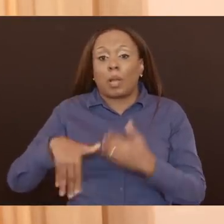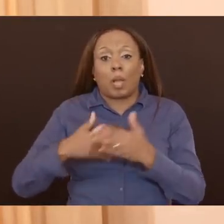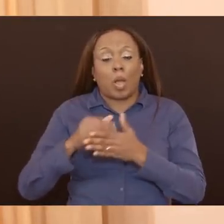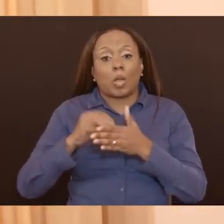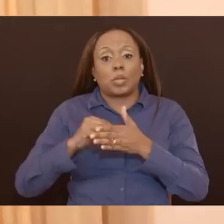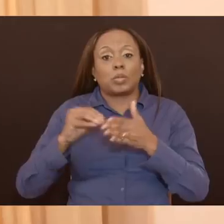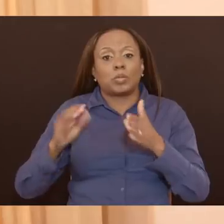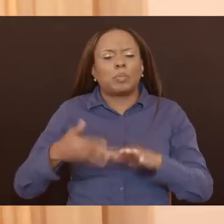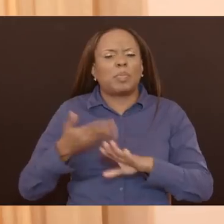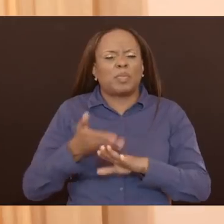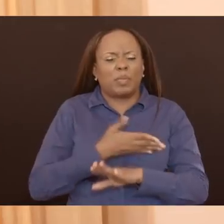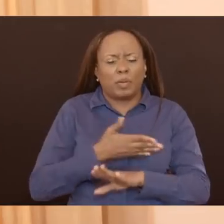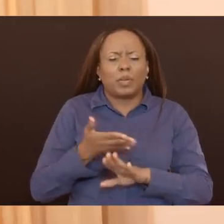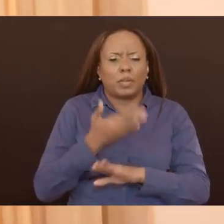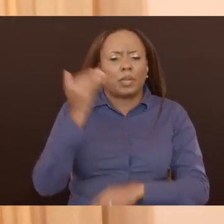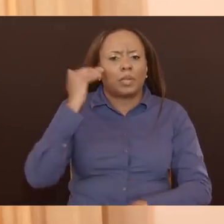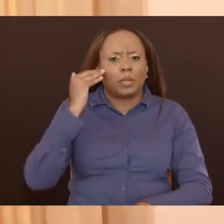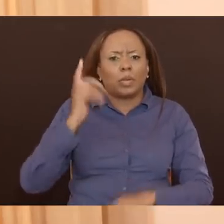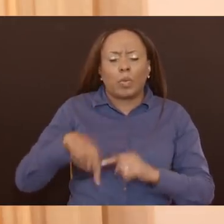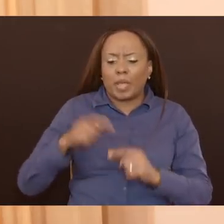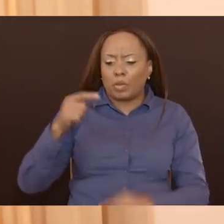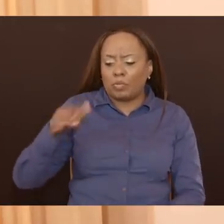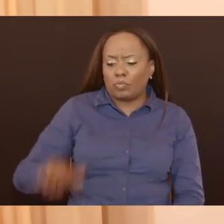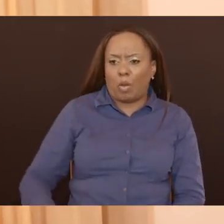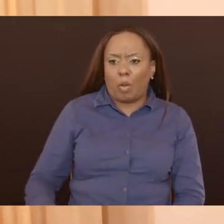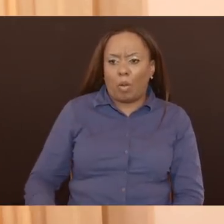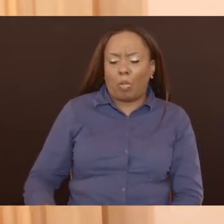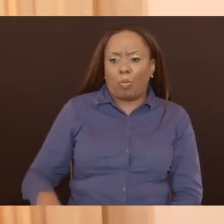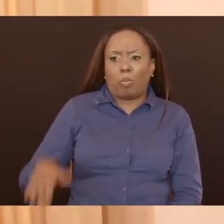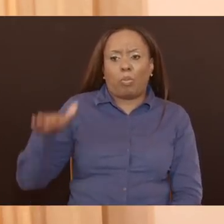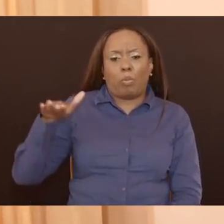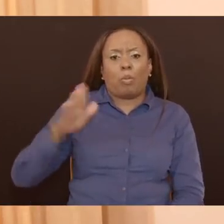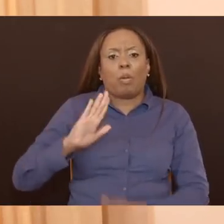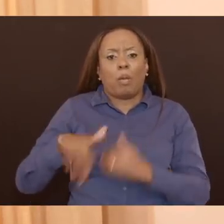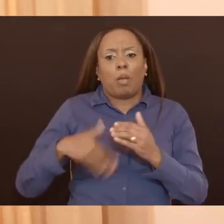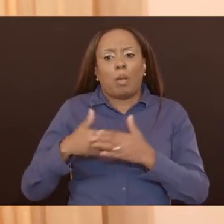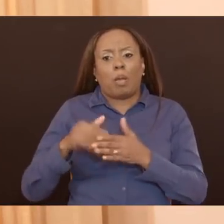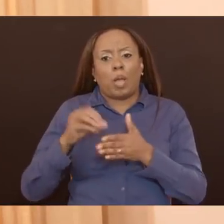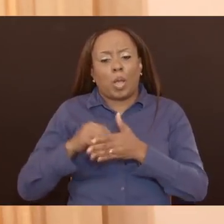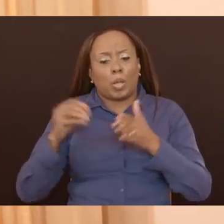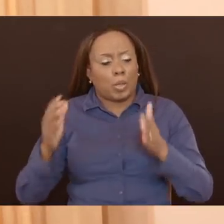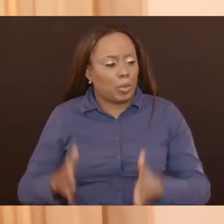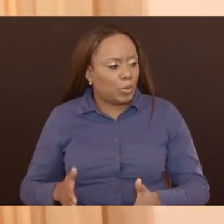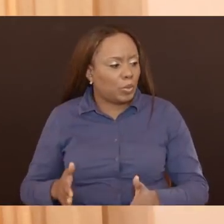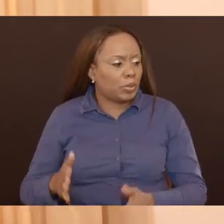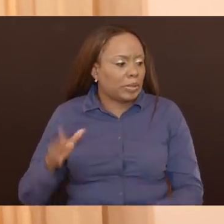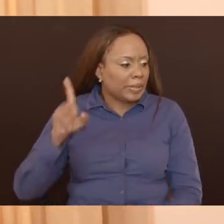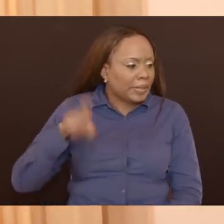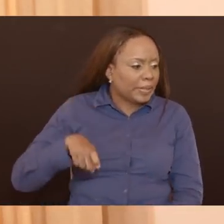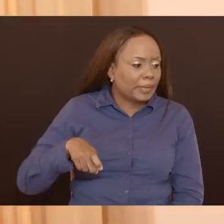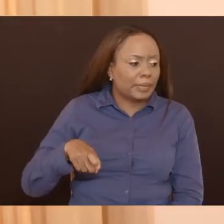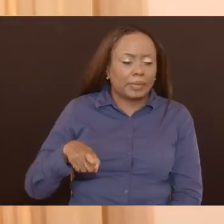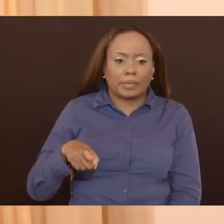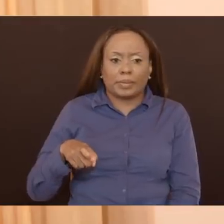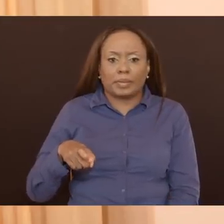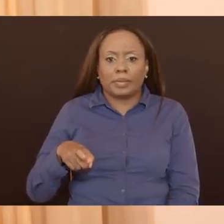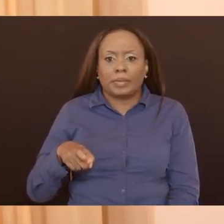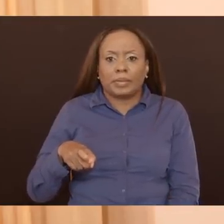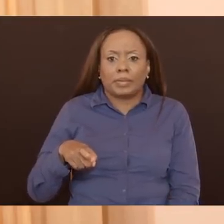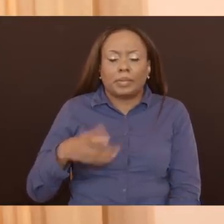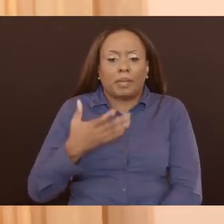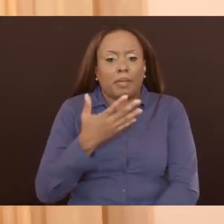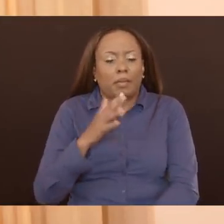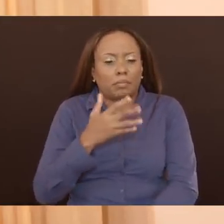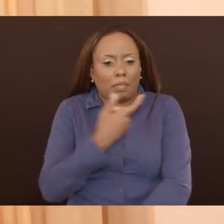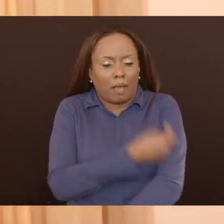to be vaccinated unless you have the exception that is triggered by one, religious persuasion, and